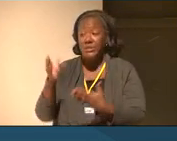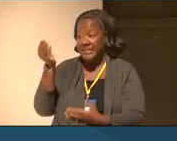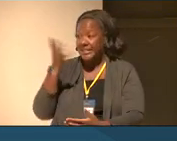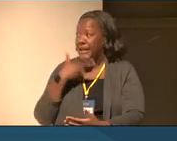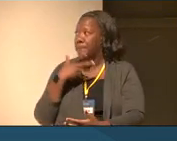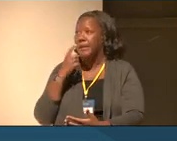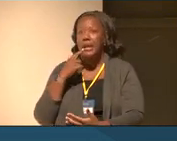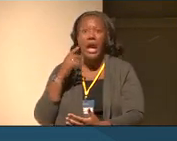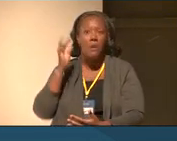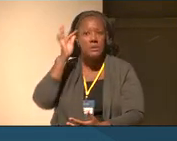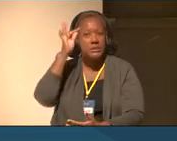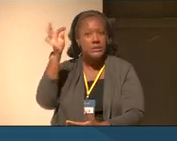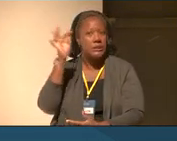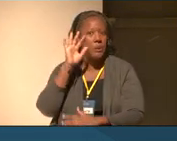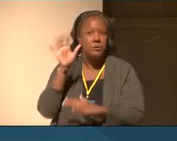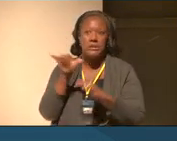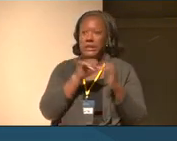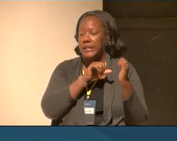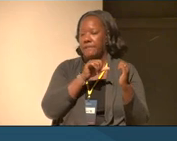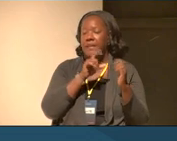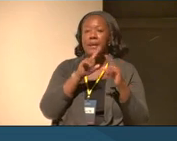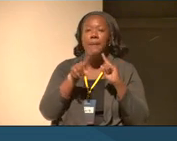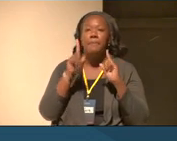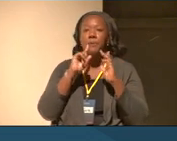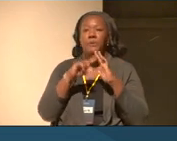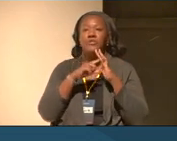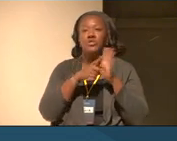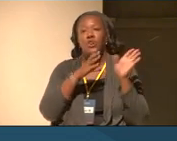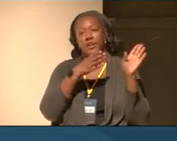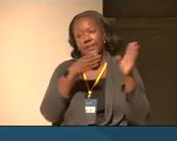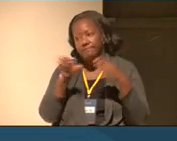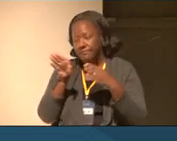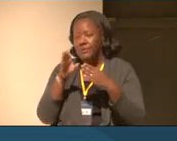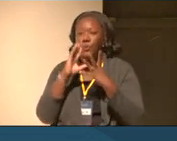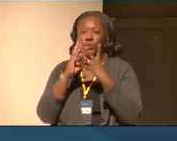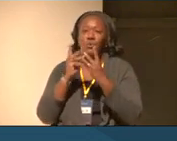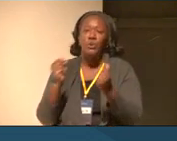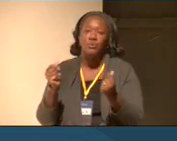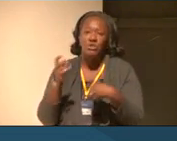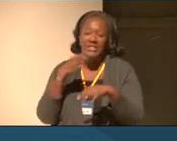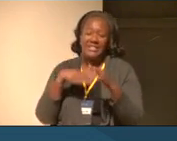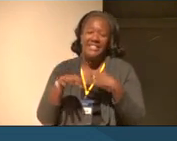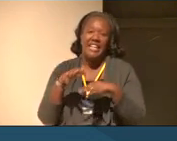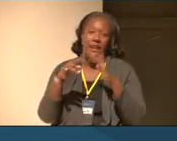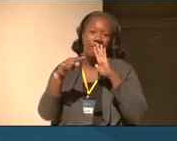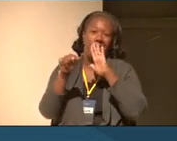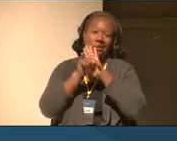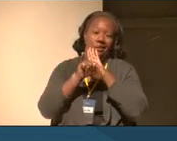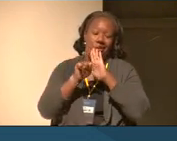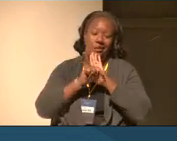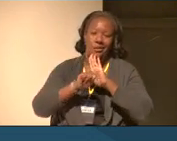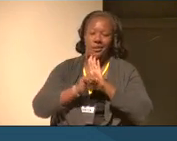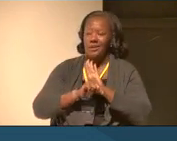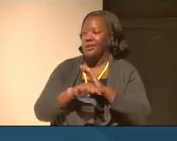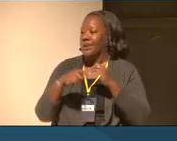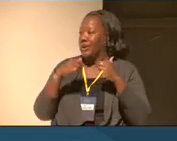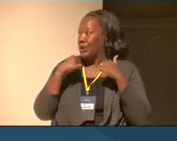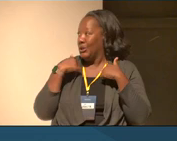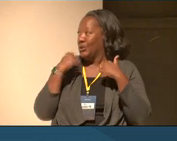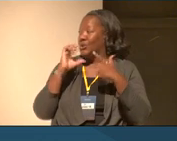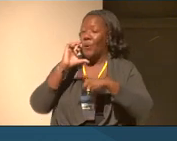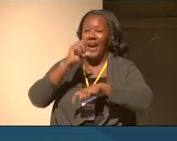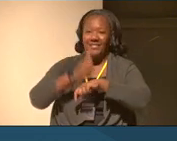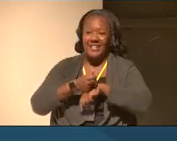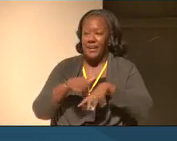of conservation if it wasn't for the fact that we started focusing on solutions rather than problems. So this led me to create a whole series of